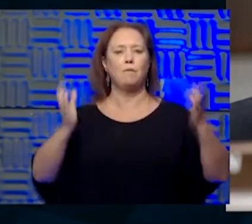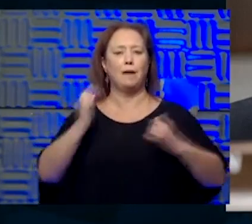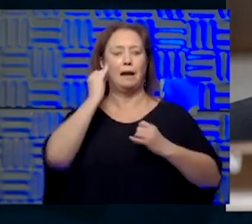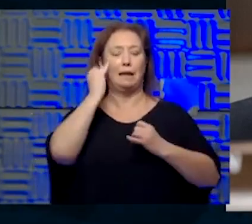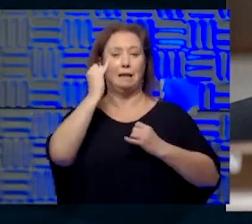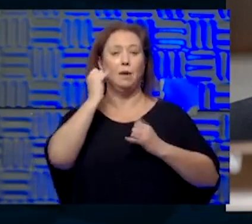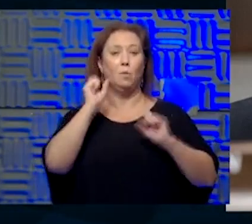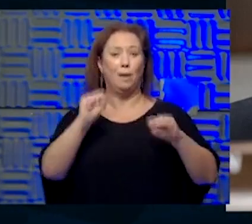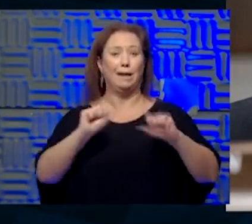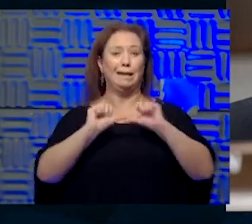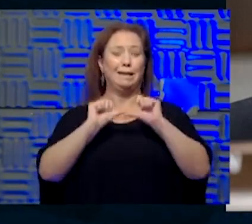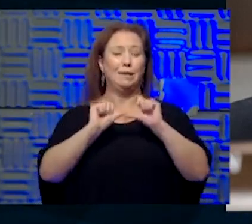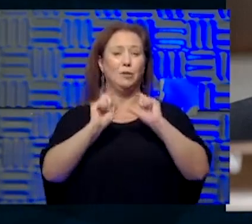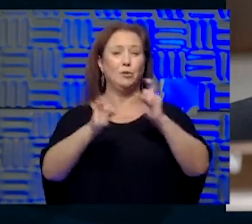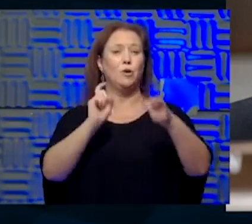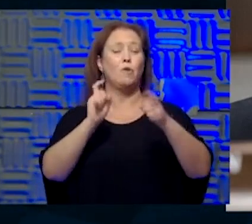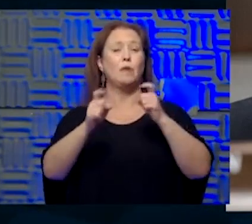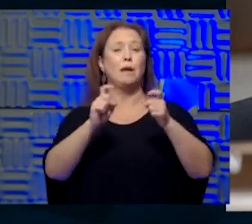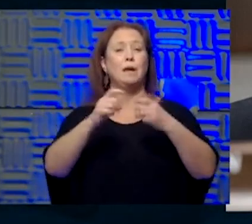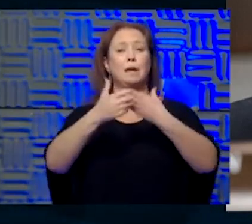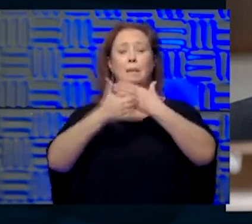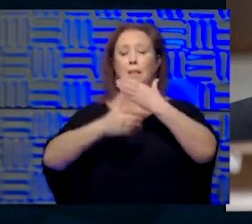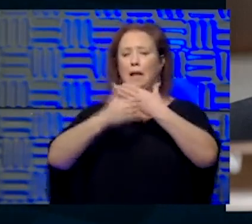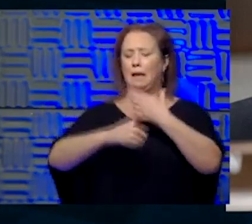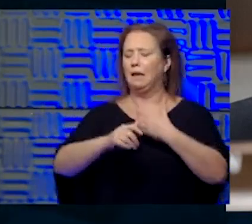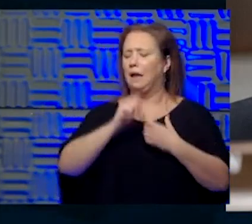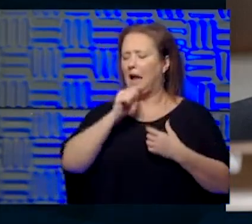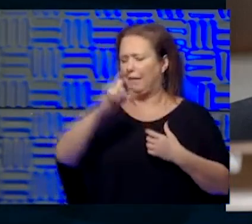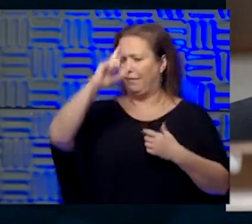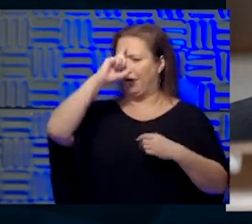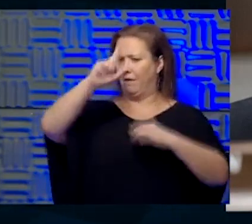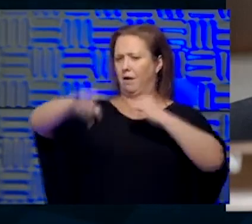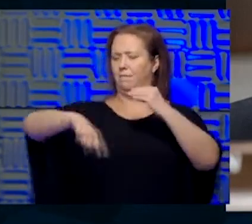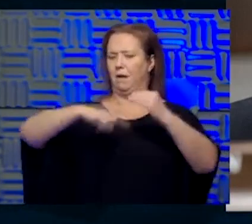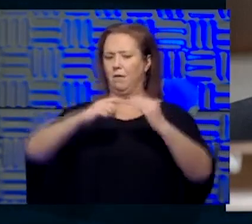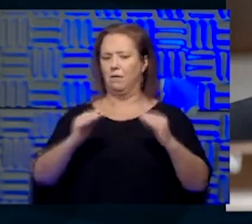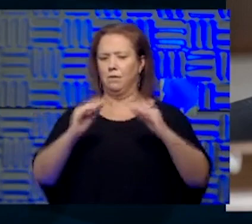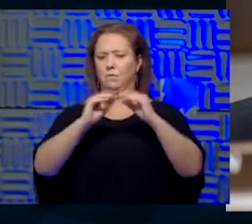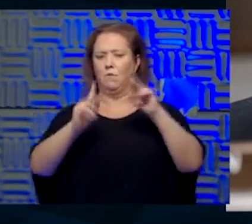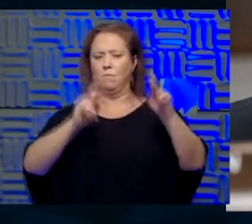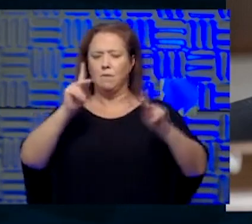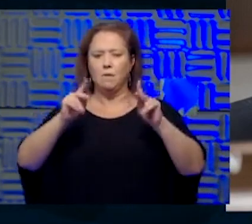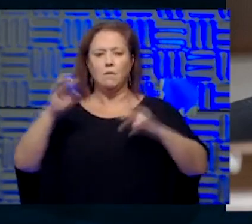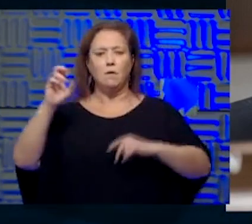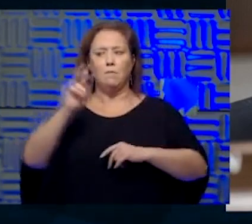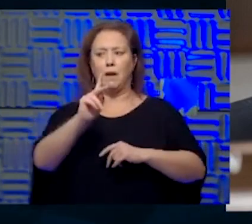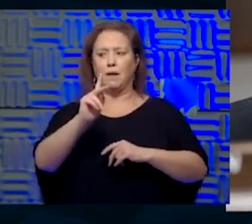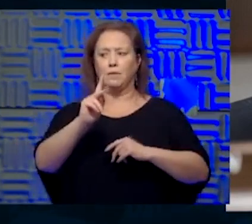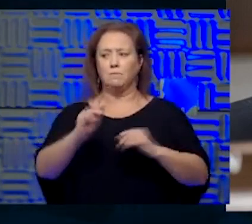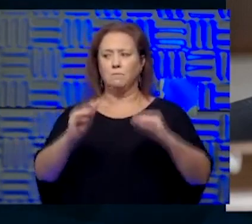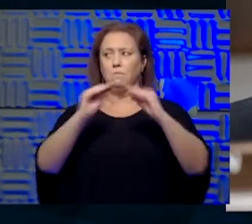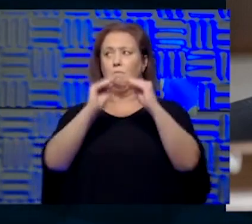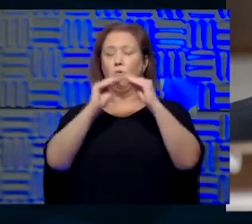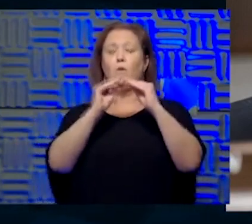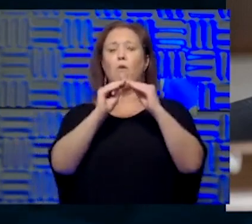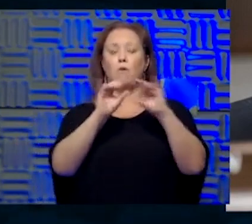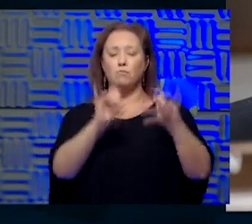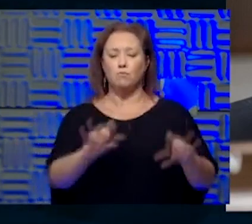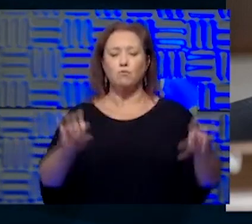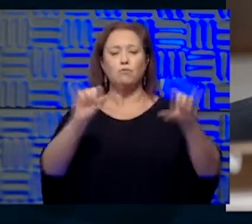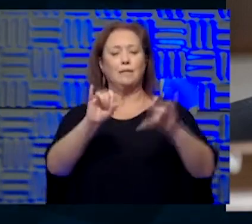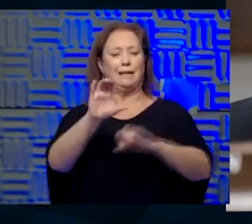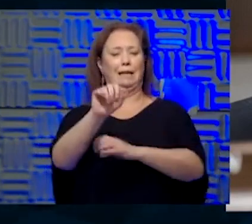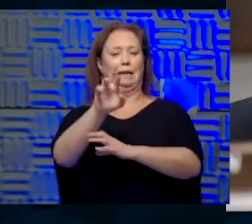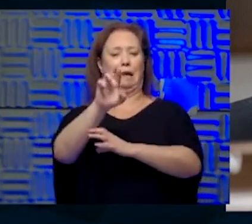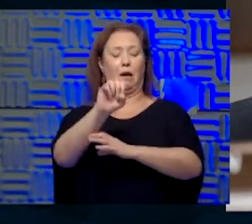donate blood and help the system. And I hadn't thought about the fact that as more people return to more routine care and there's more